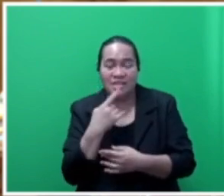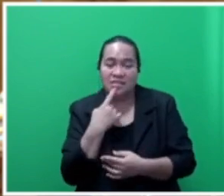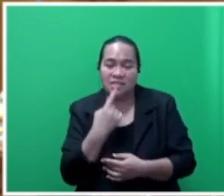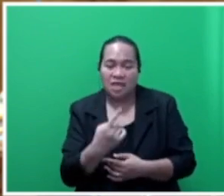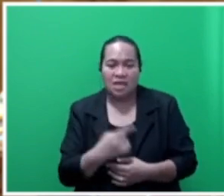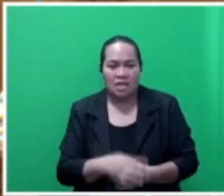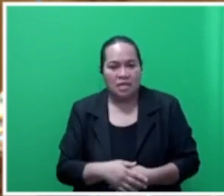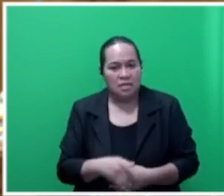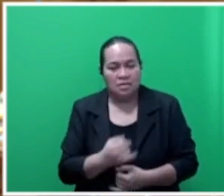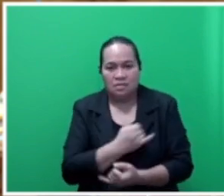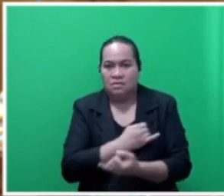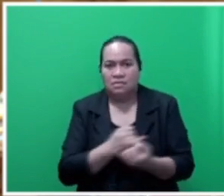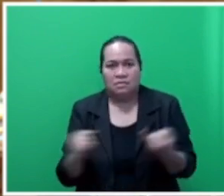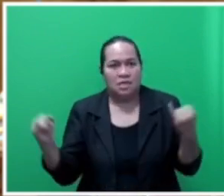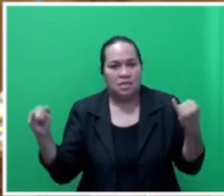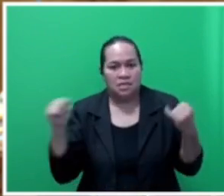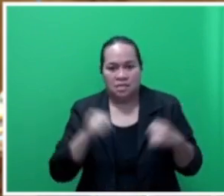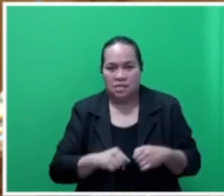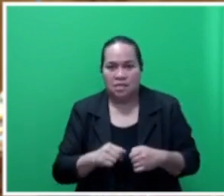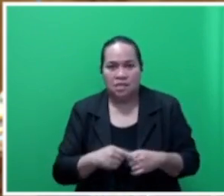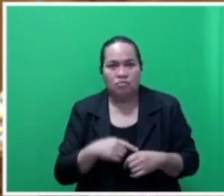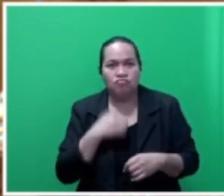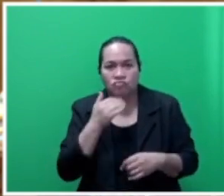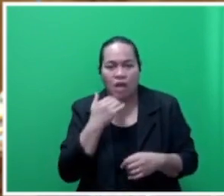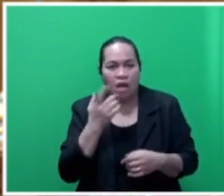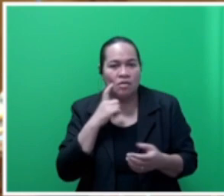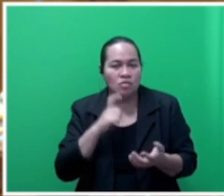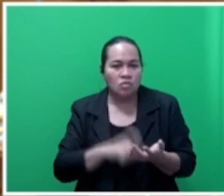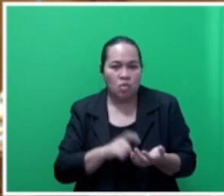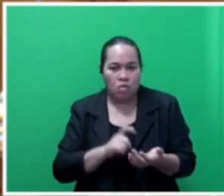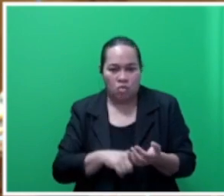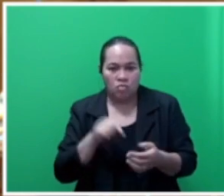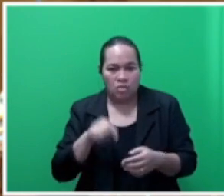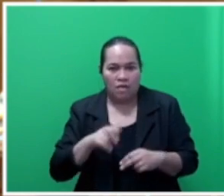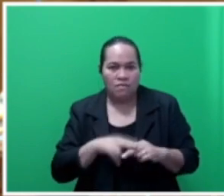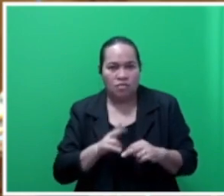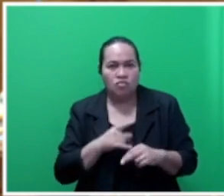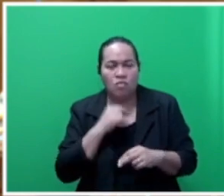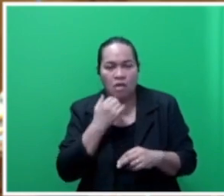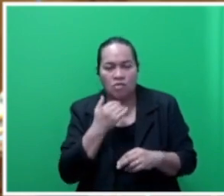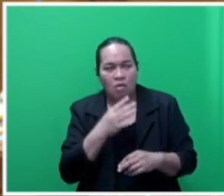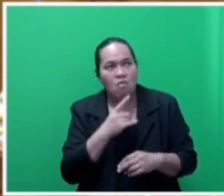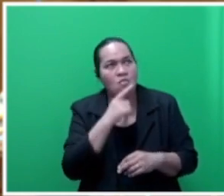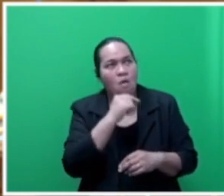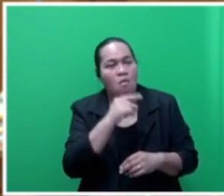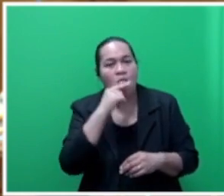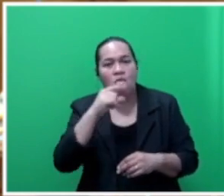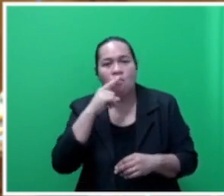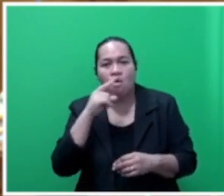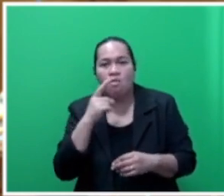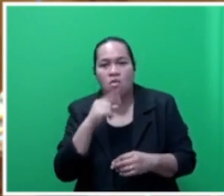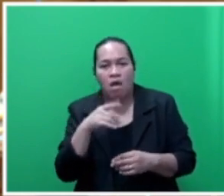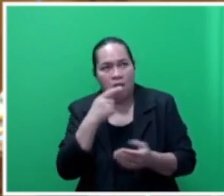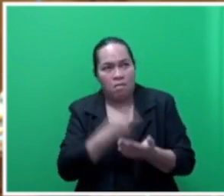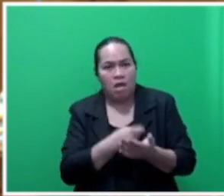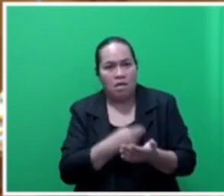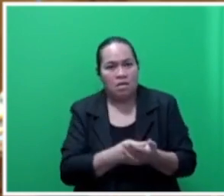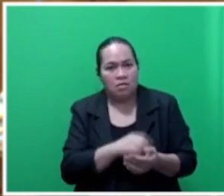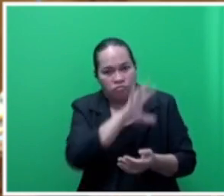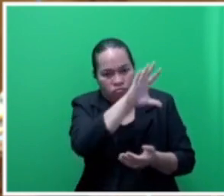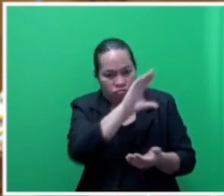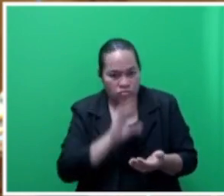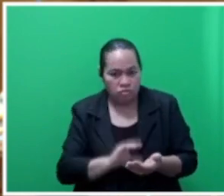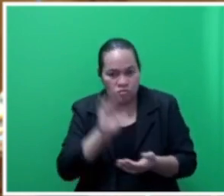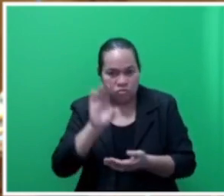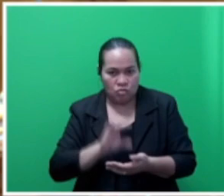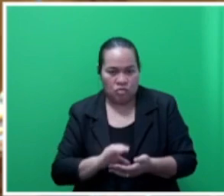the severity of the debt situation in Fiji, or the debt situation Fiji is facing right now. It states that the Fiji